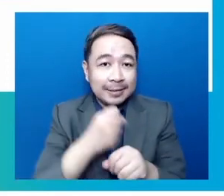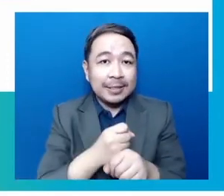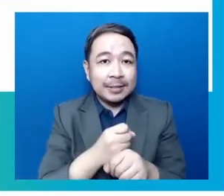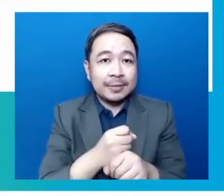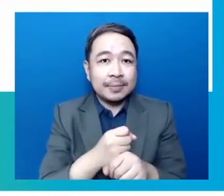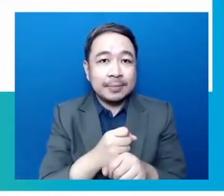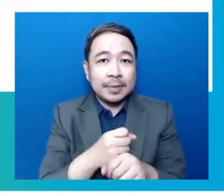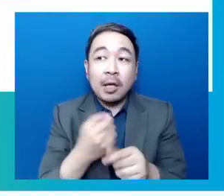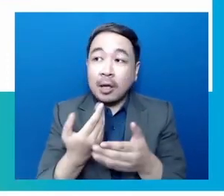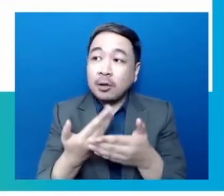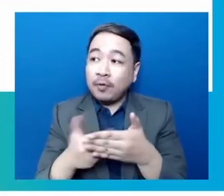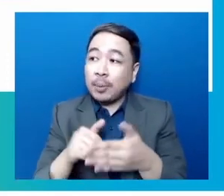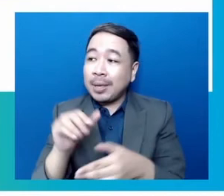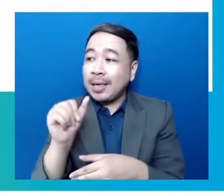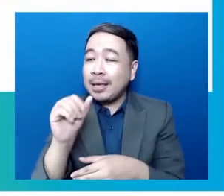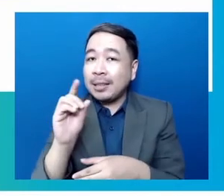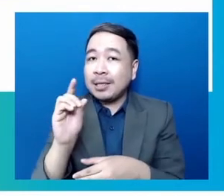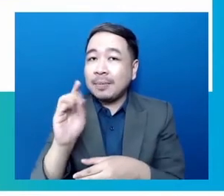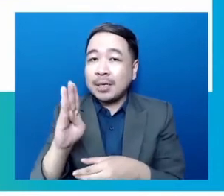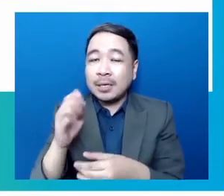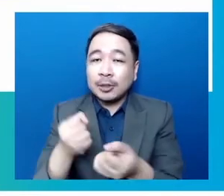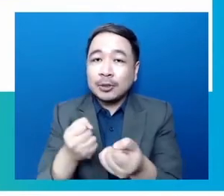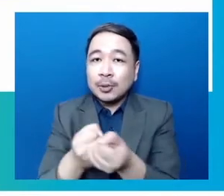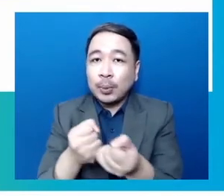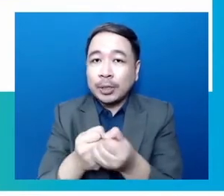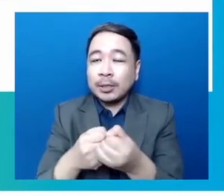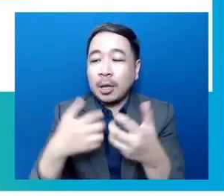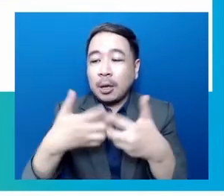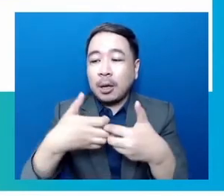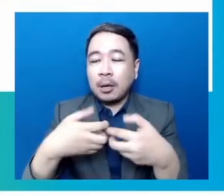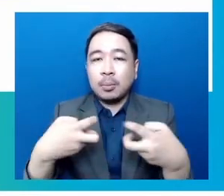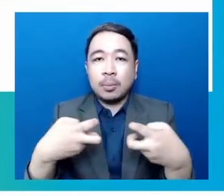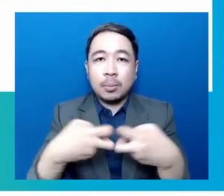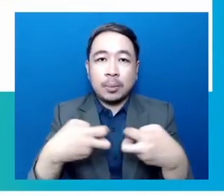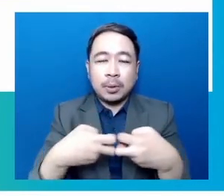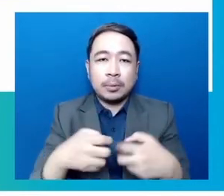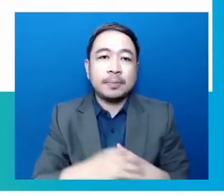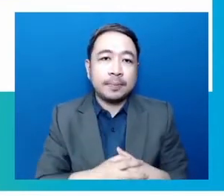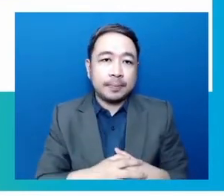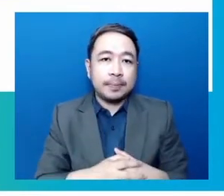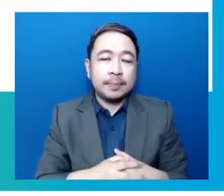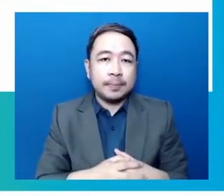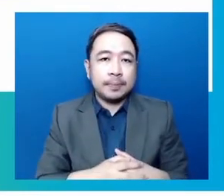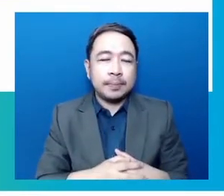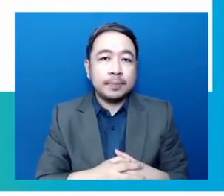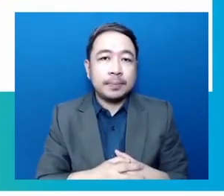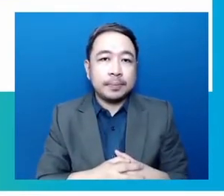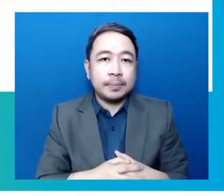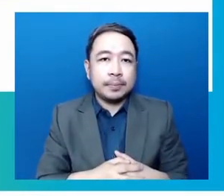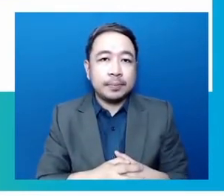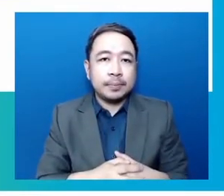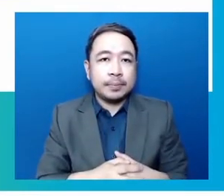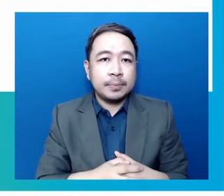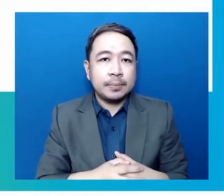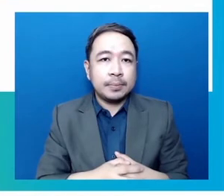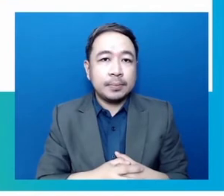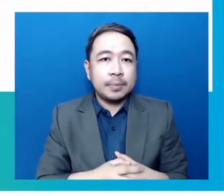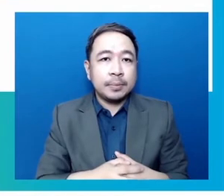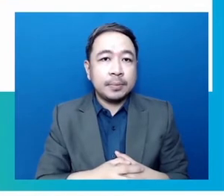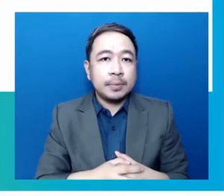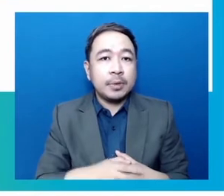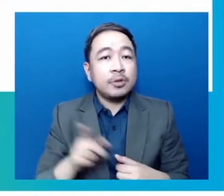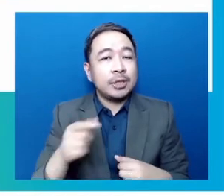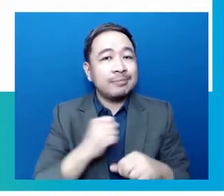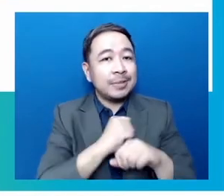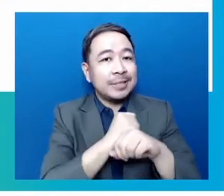investment power plants only. So only 3 days earlier, Mr. Executive Director, security forces of